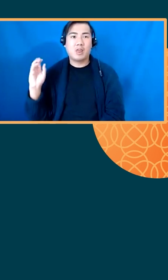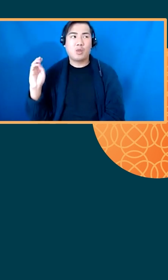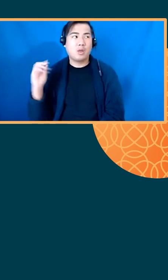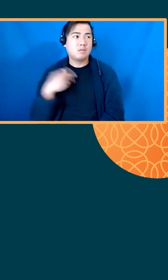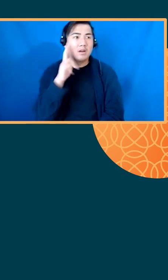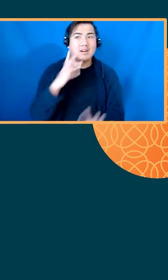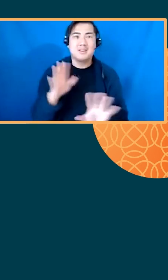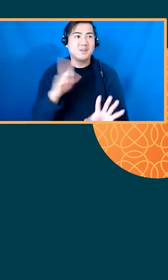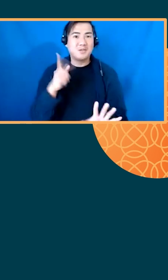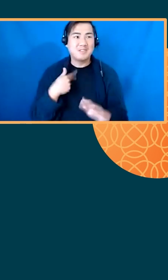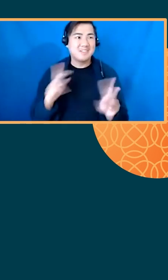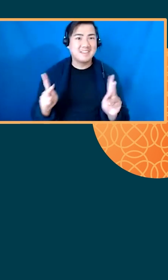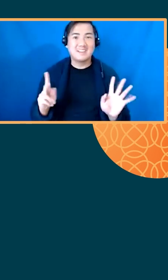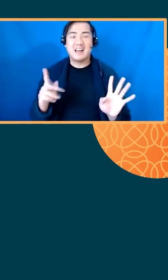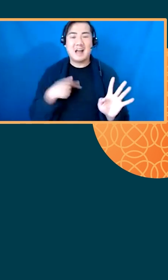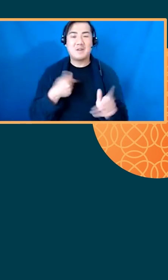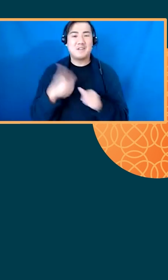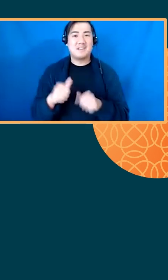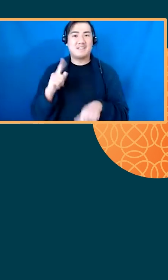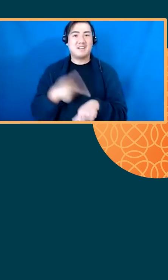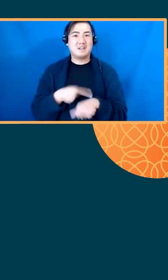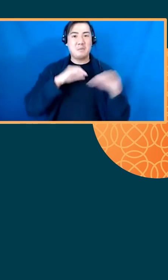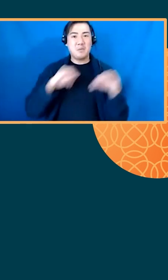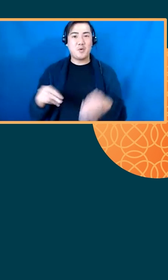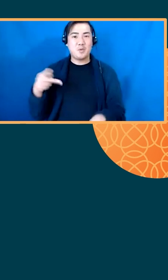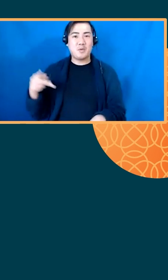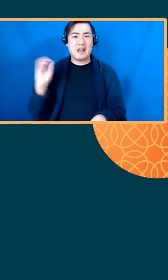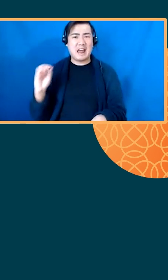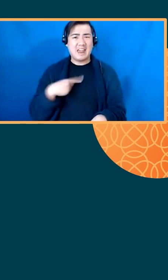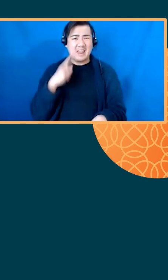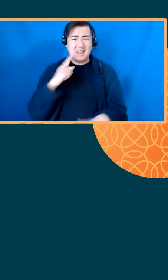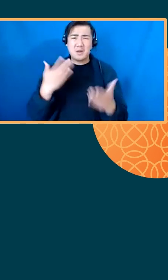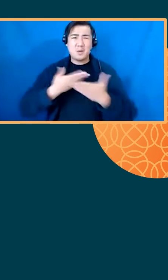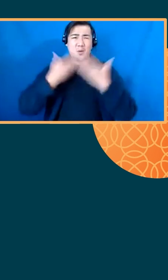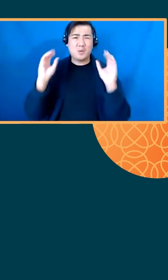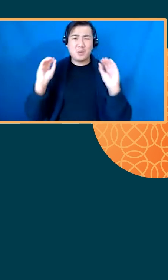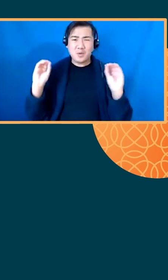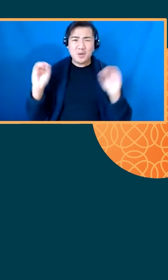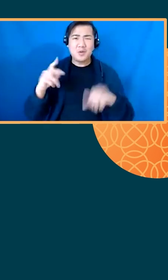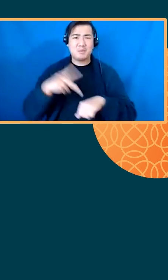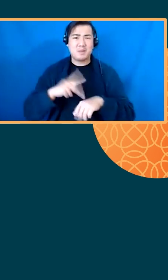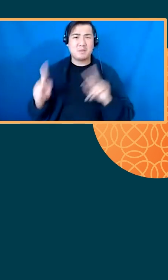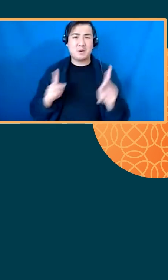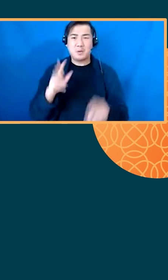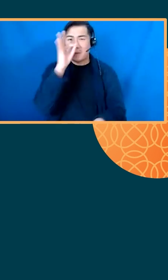been? When I first moved to Portland, I honestly thought there were no Filipinos in the state. That's how